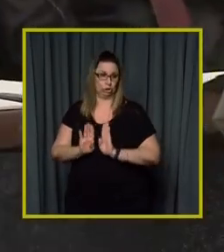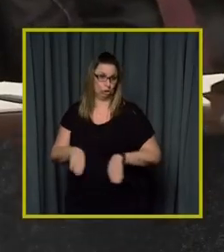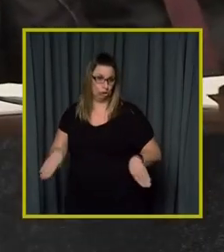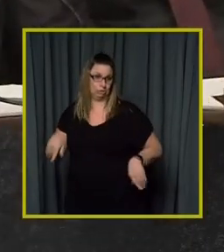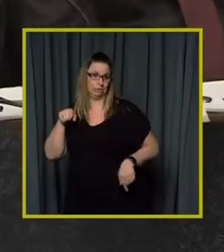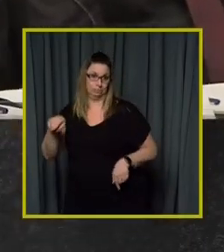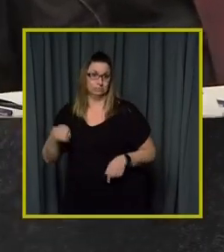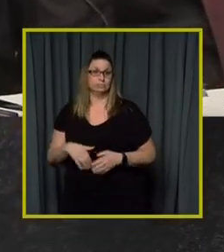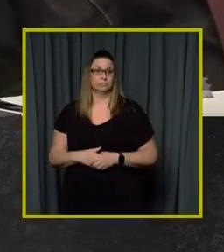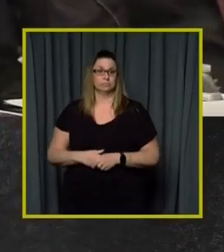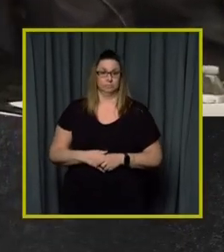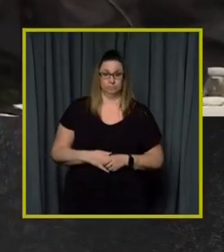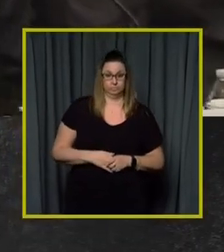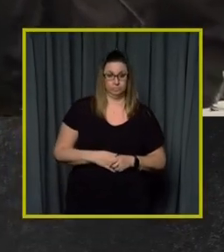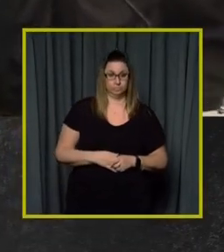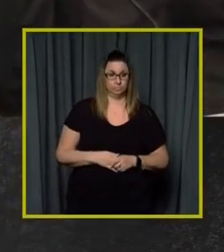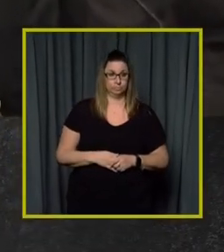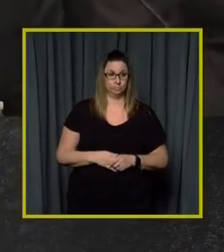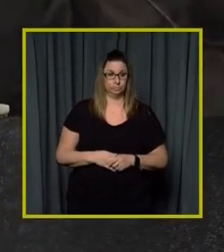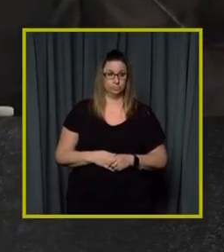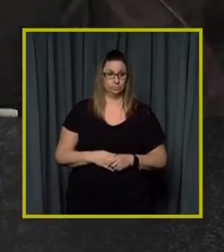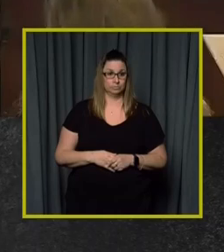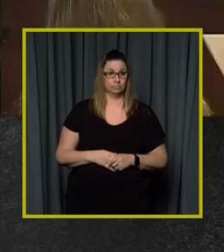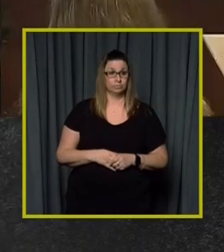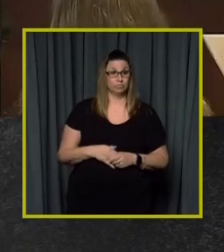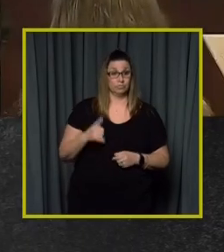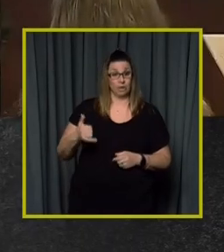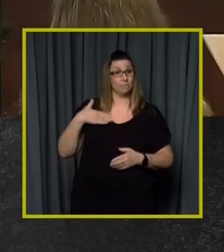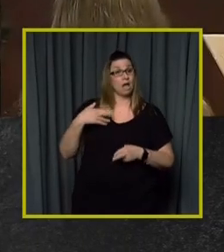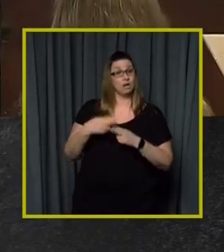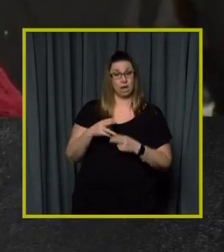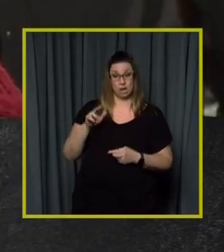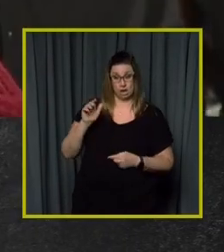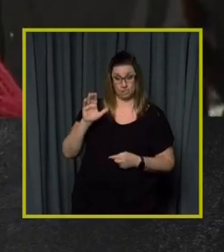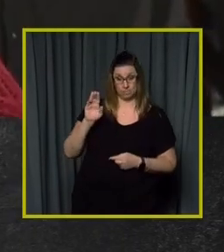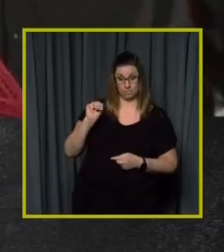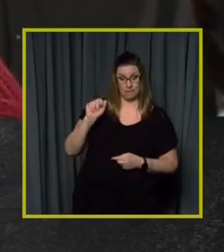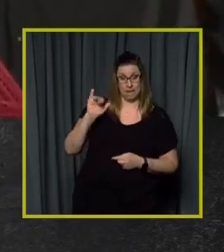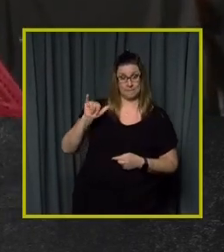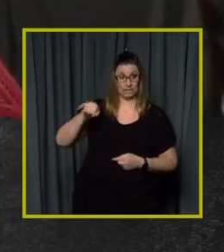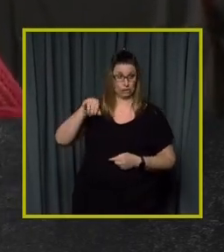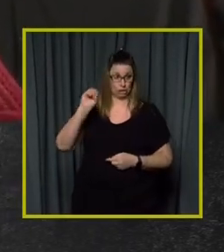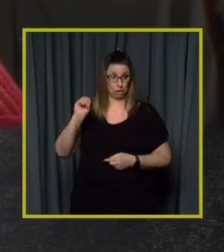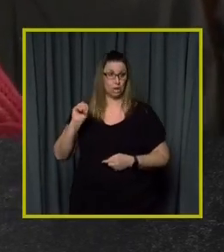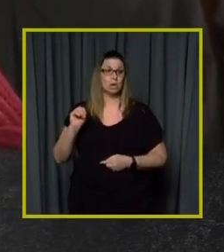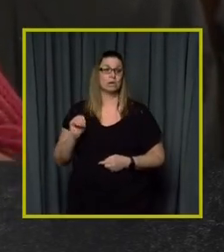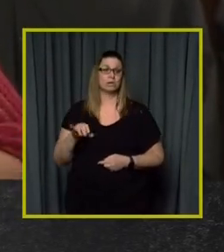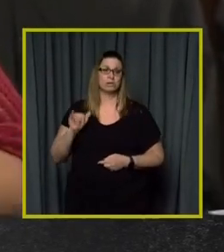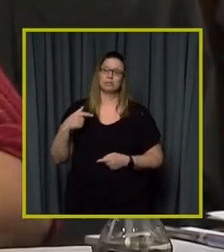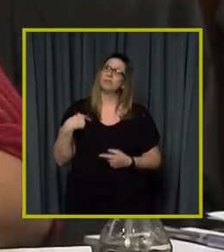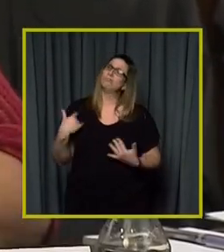My name is Amy Jo Hutchison, and I come from West Virginia. I think as I look back on my life, I'm